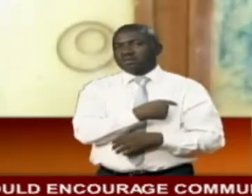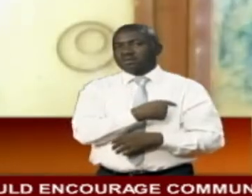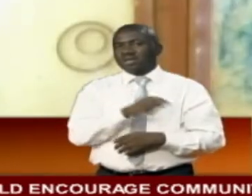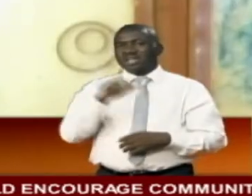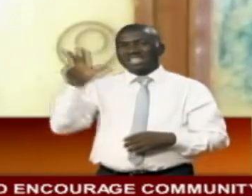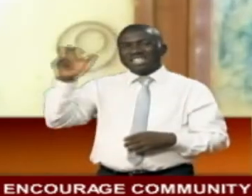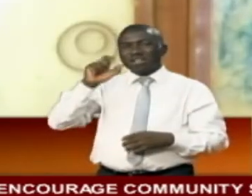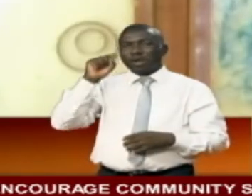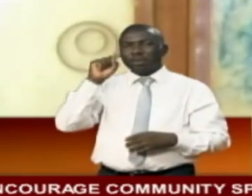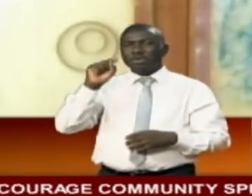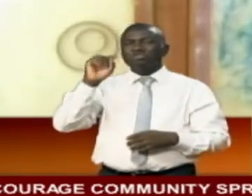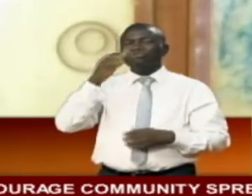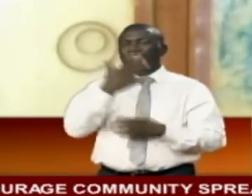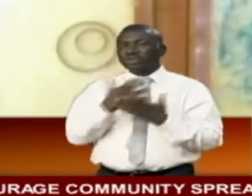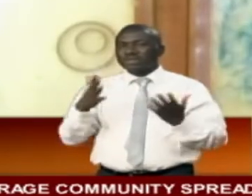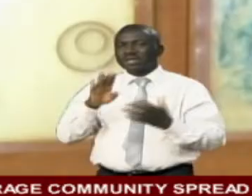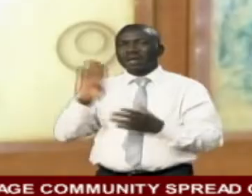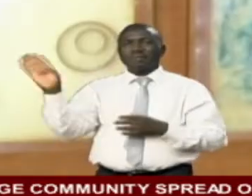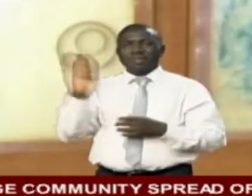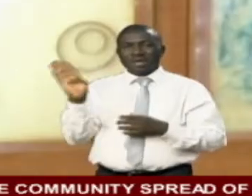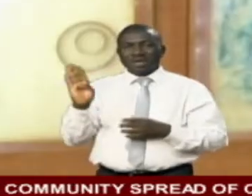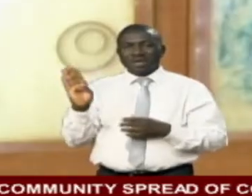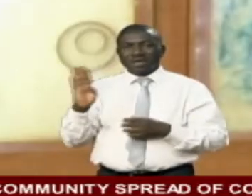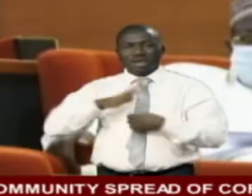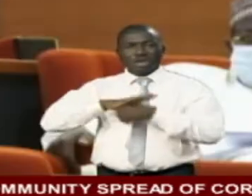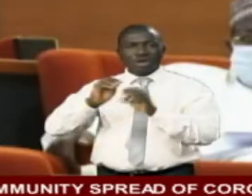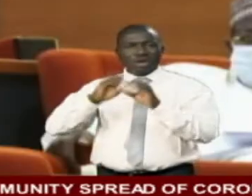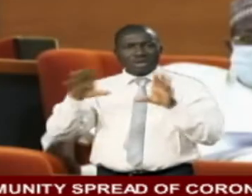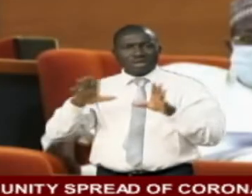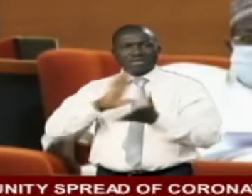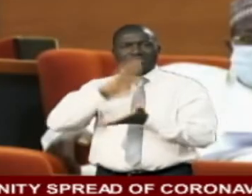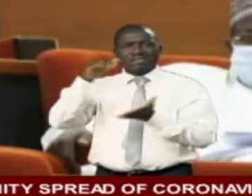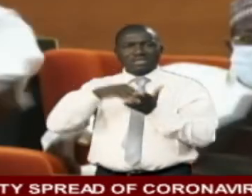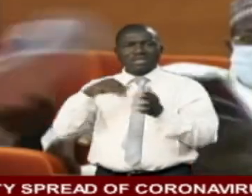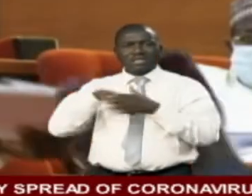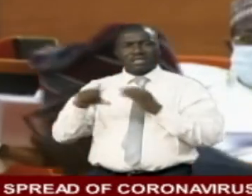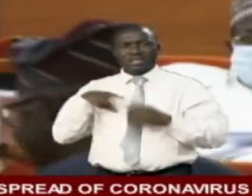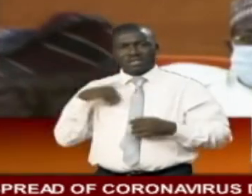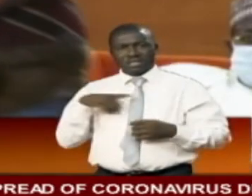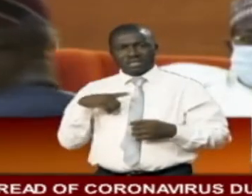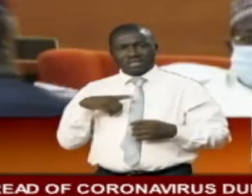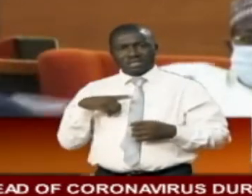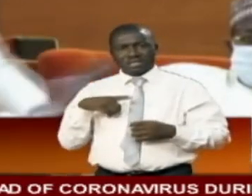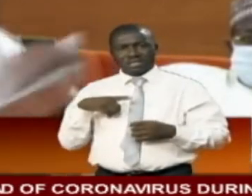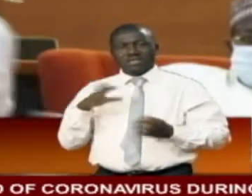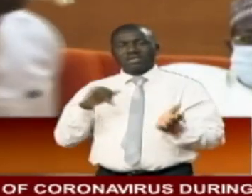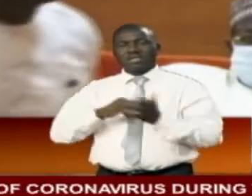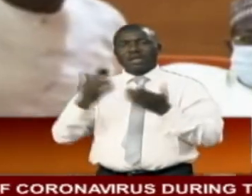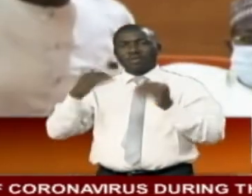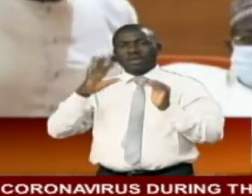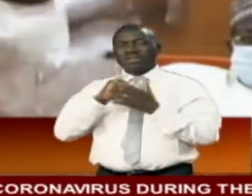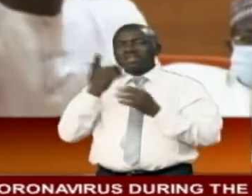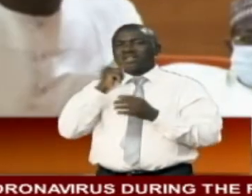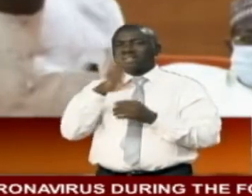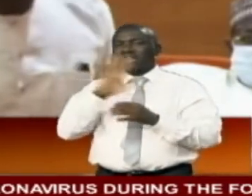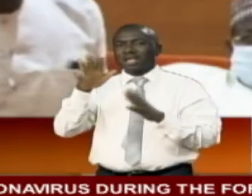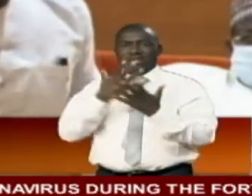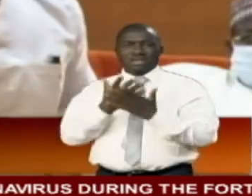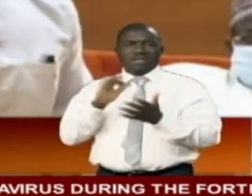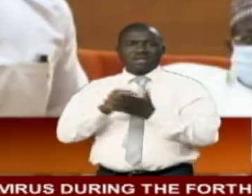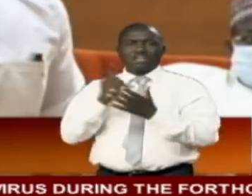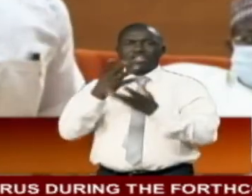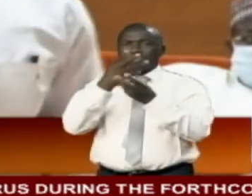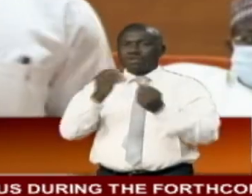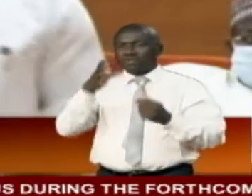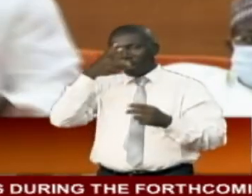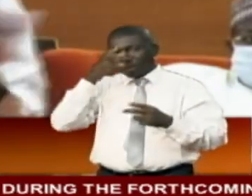COVID. COVID-19 epicenter in Nigeria is Lagos. The minimum is life imprisonment or amputation. That is the solution to corruption in